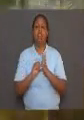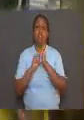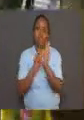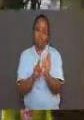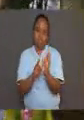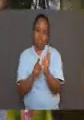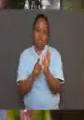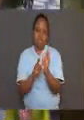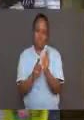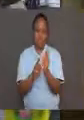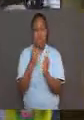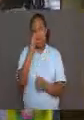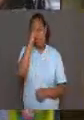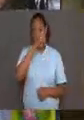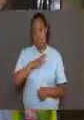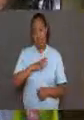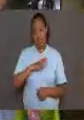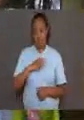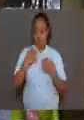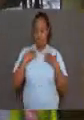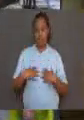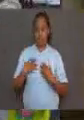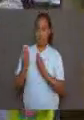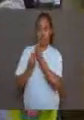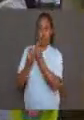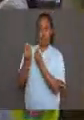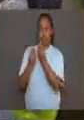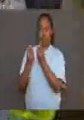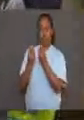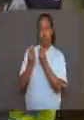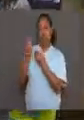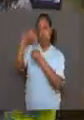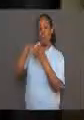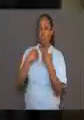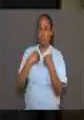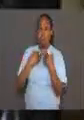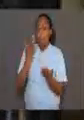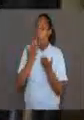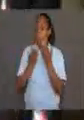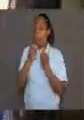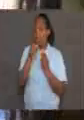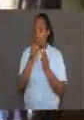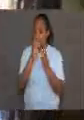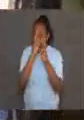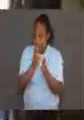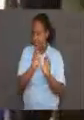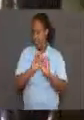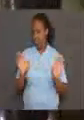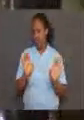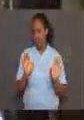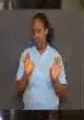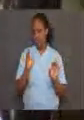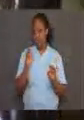example, someone selling clothing in a shop might be treated badly by